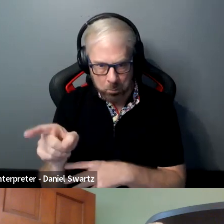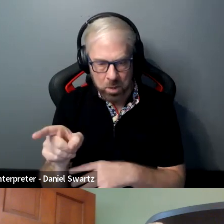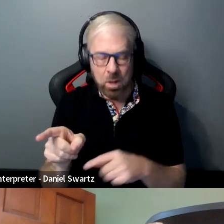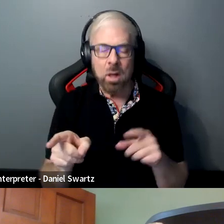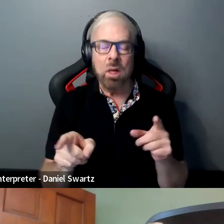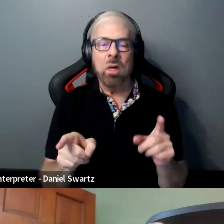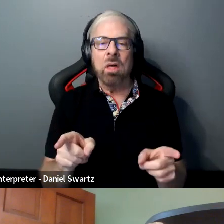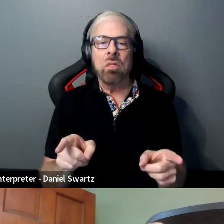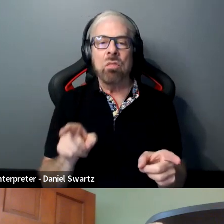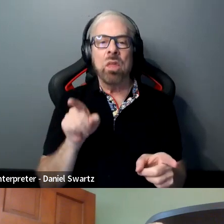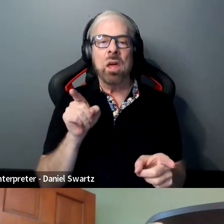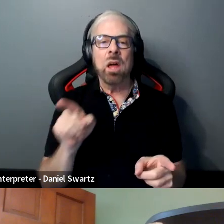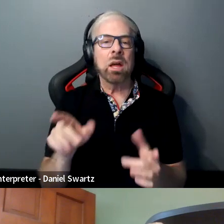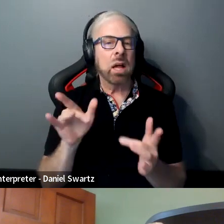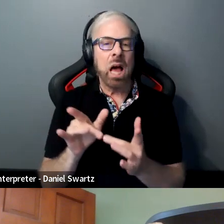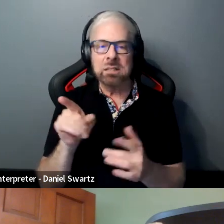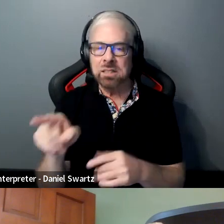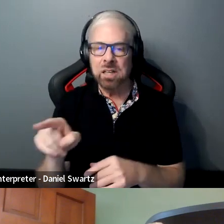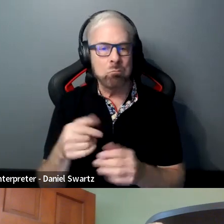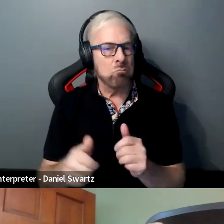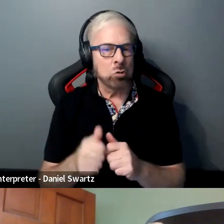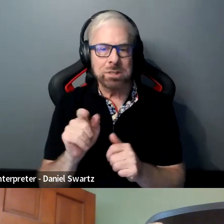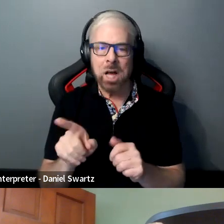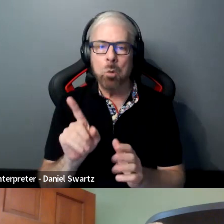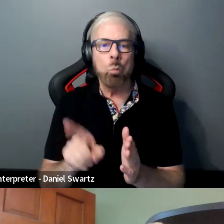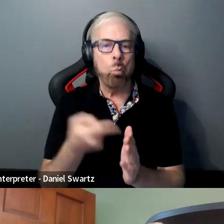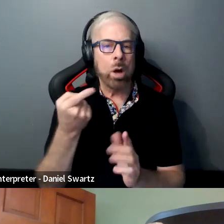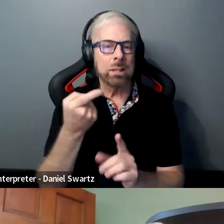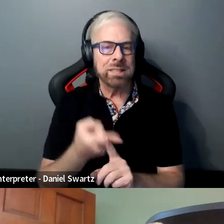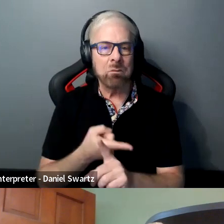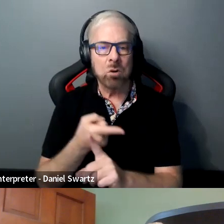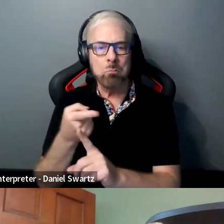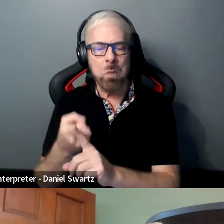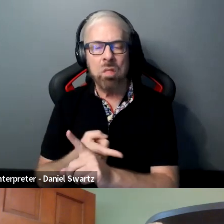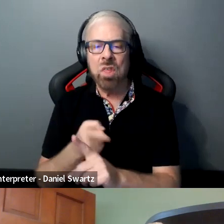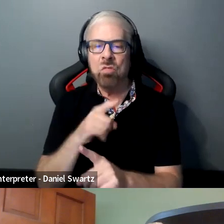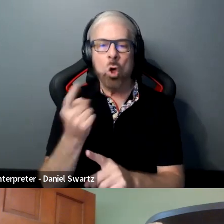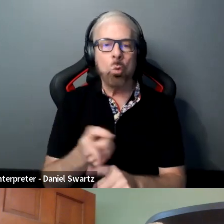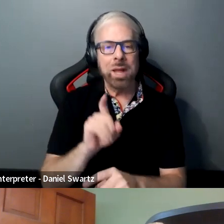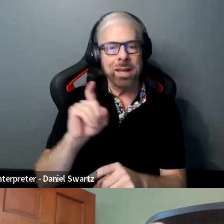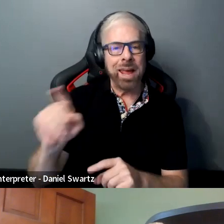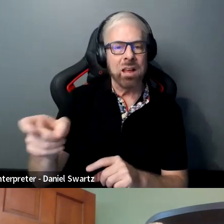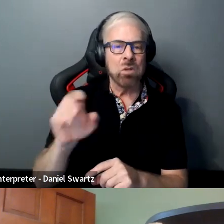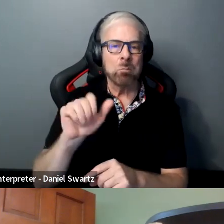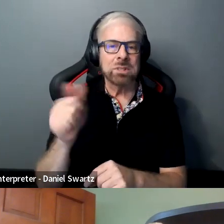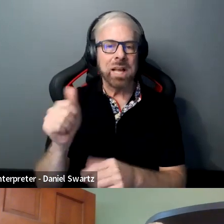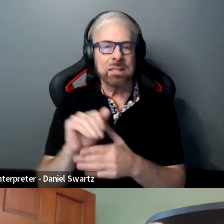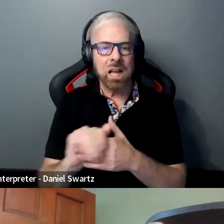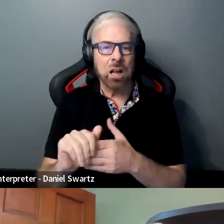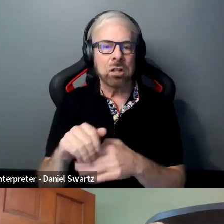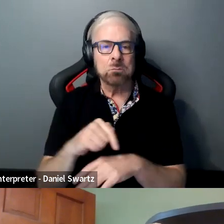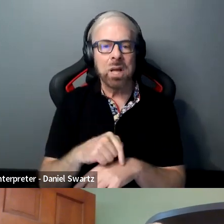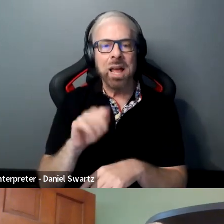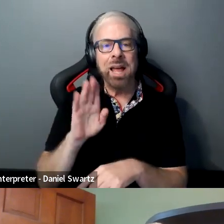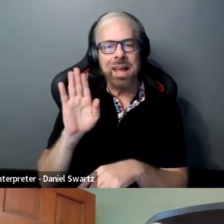him generally only once a month. They only gave him $10 at a time, and his neighbors would